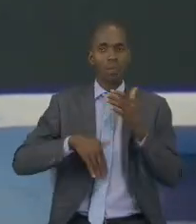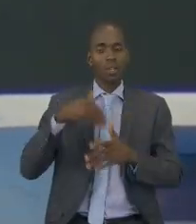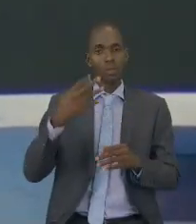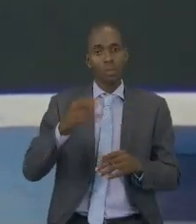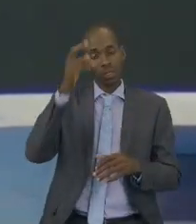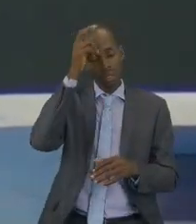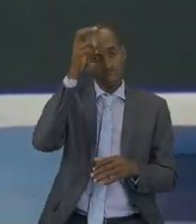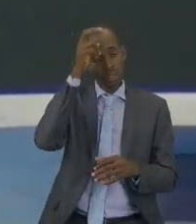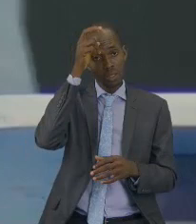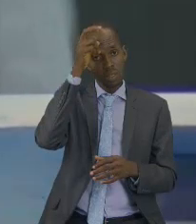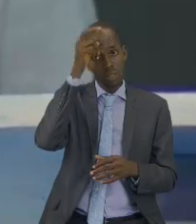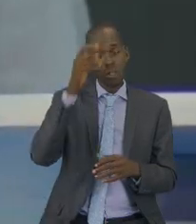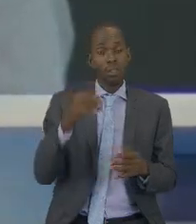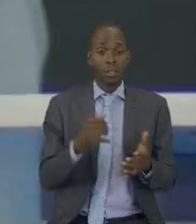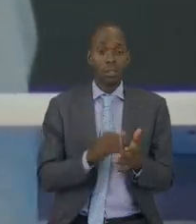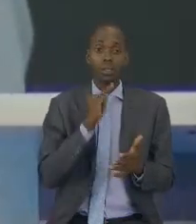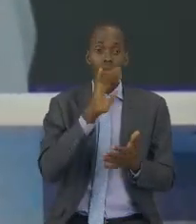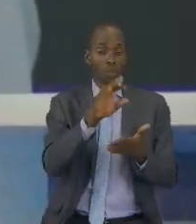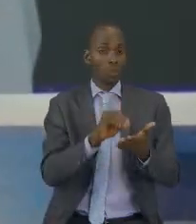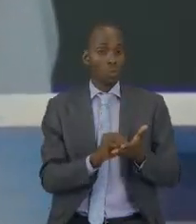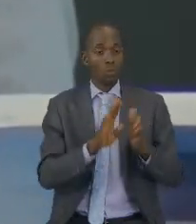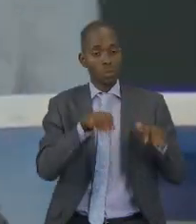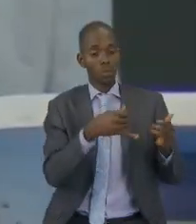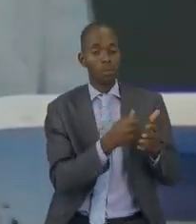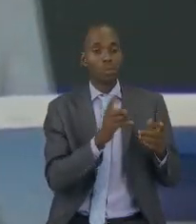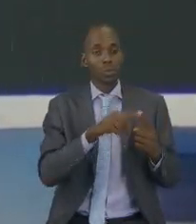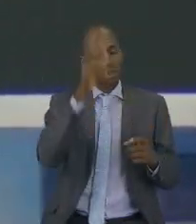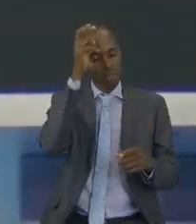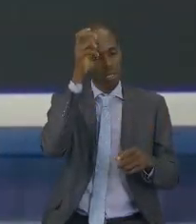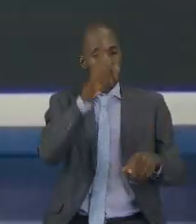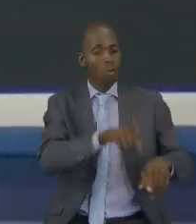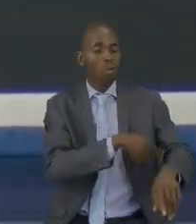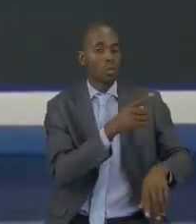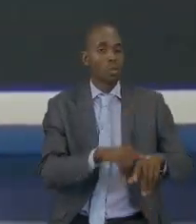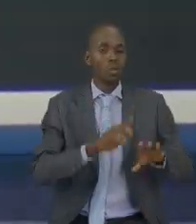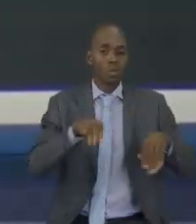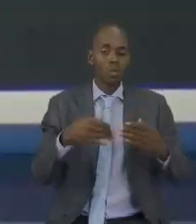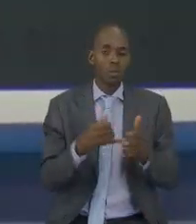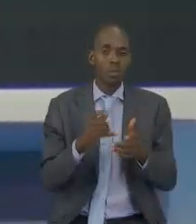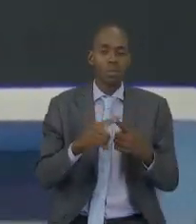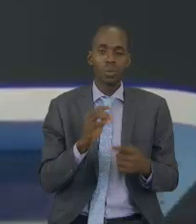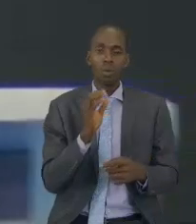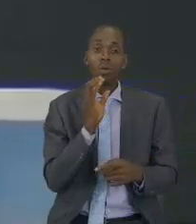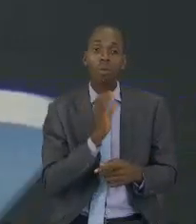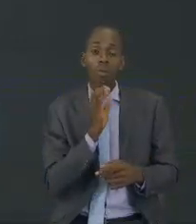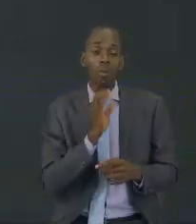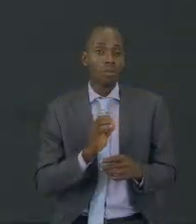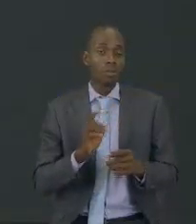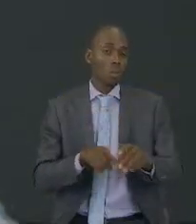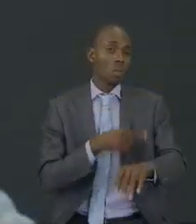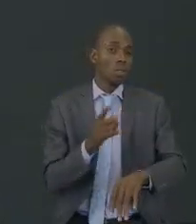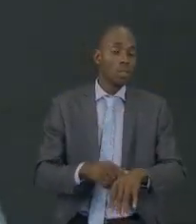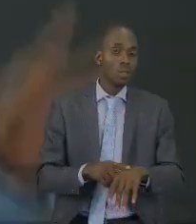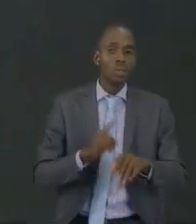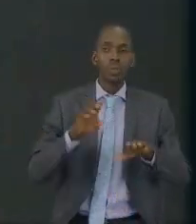you. You've given it to Satan a long time, giving it to the occult a long time, giving it